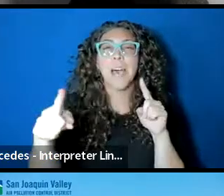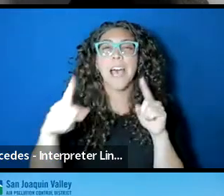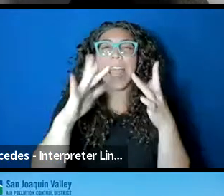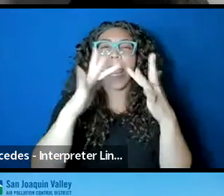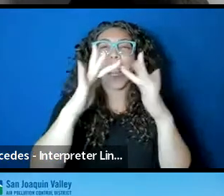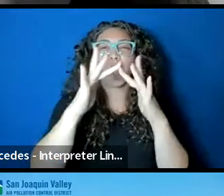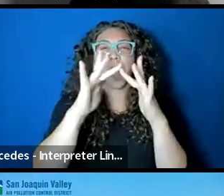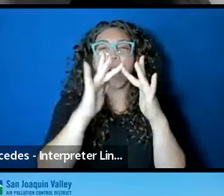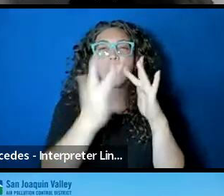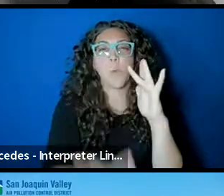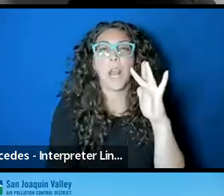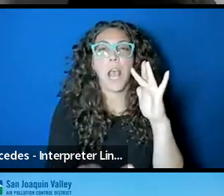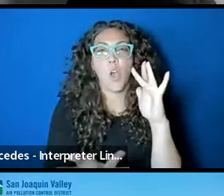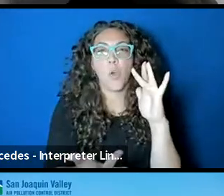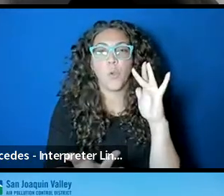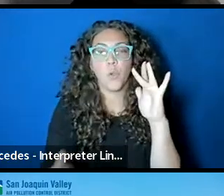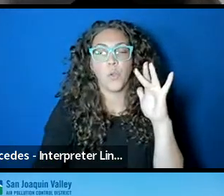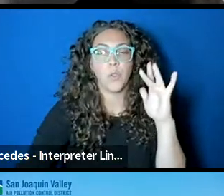box.